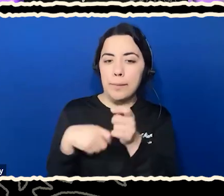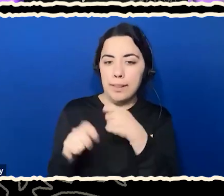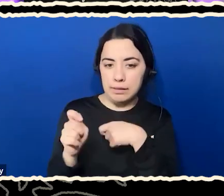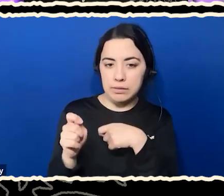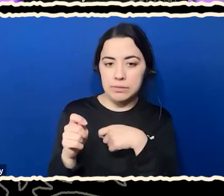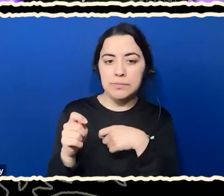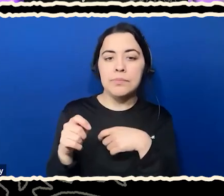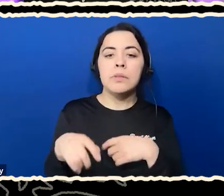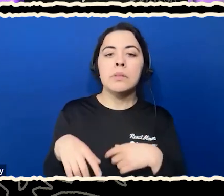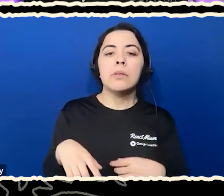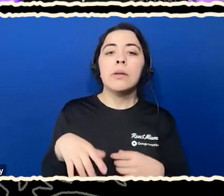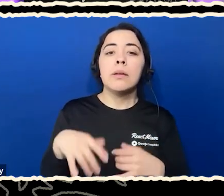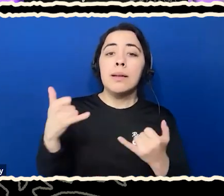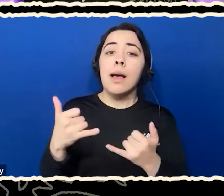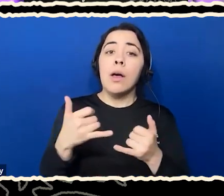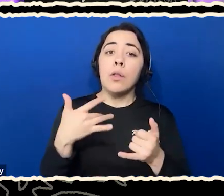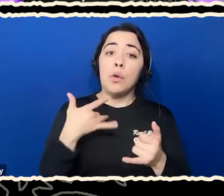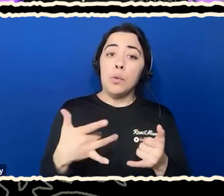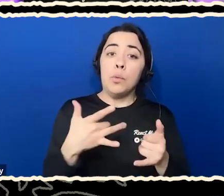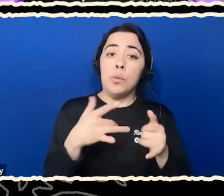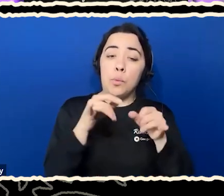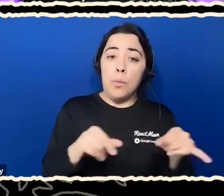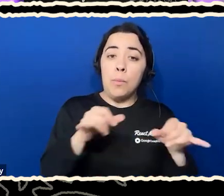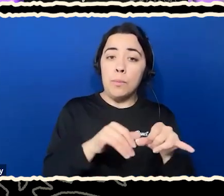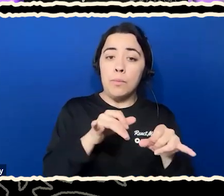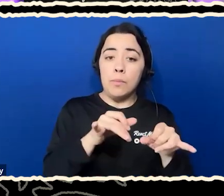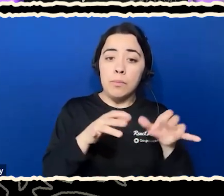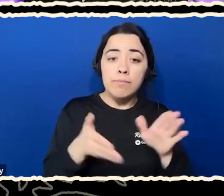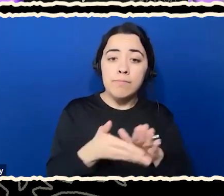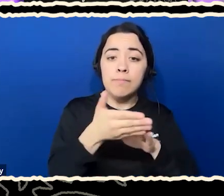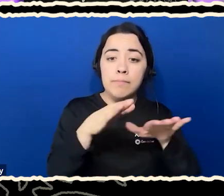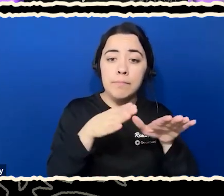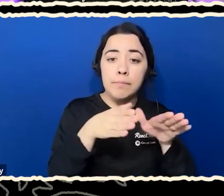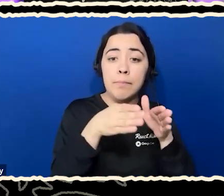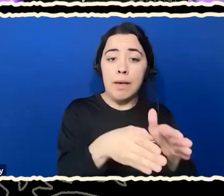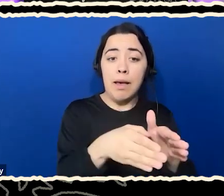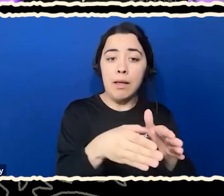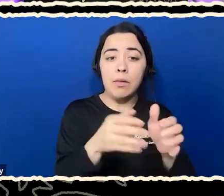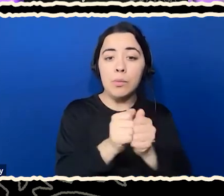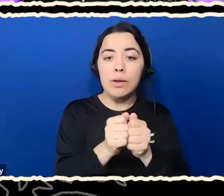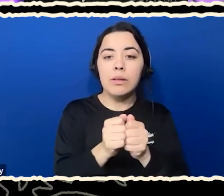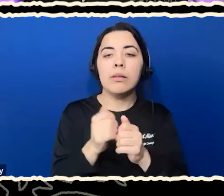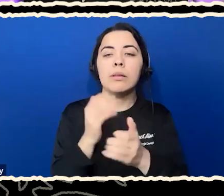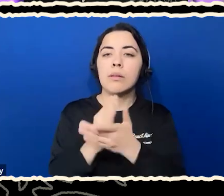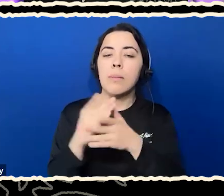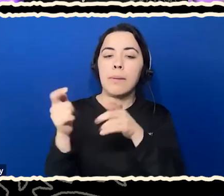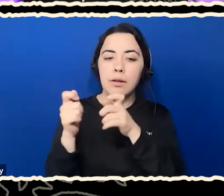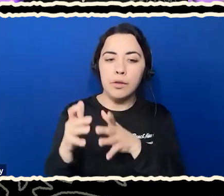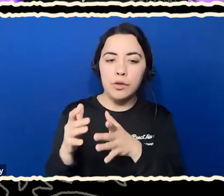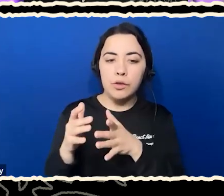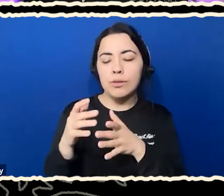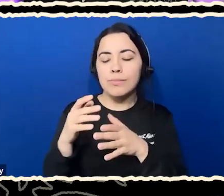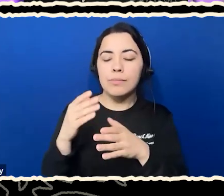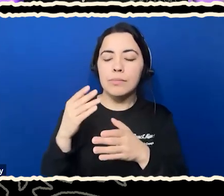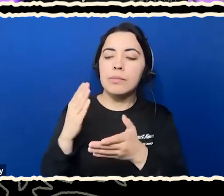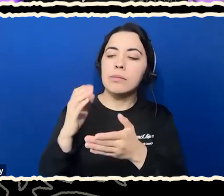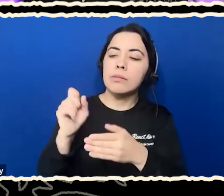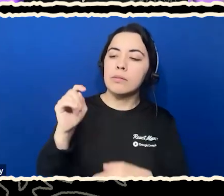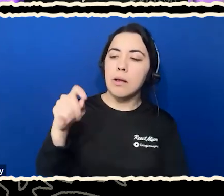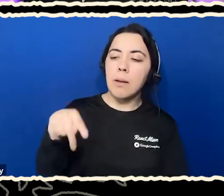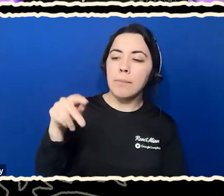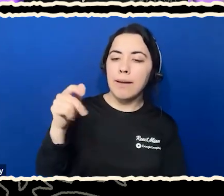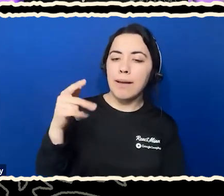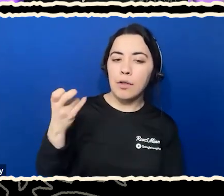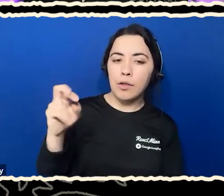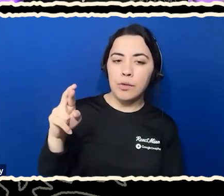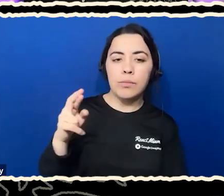a stub handler that simply points the client to that component. So for these tools, the server's not rendering React at all.